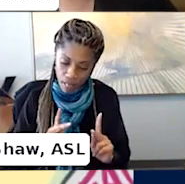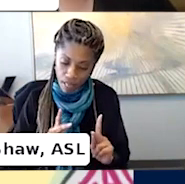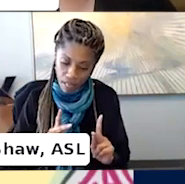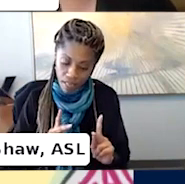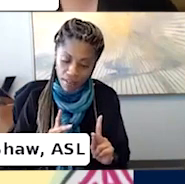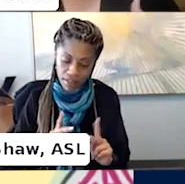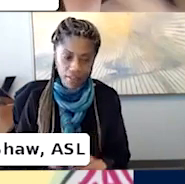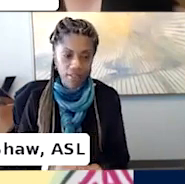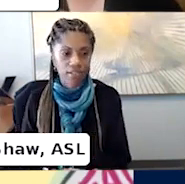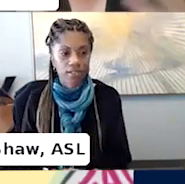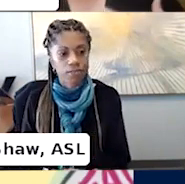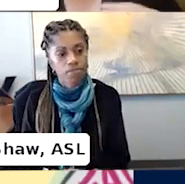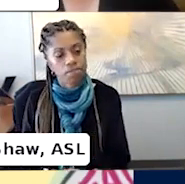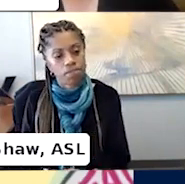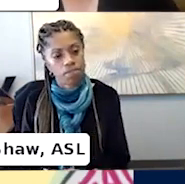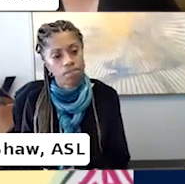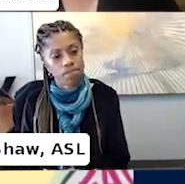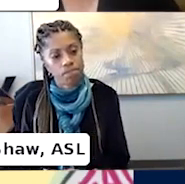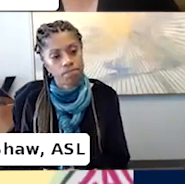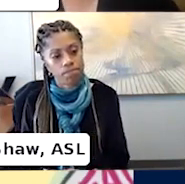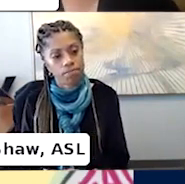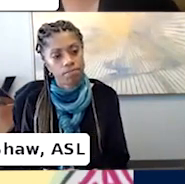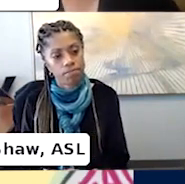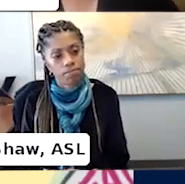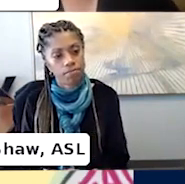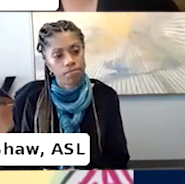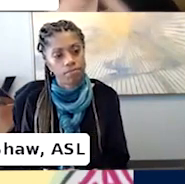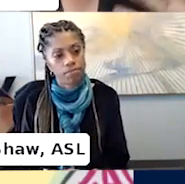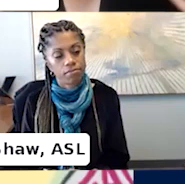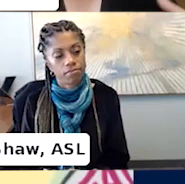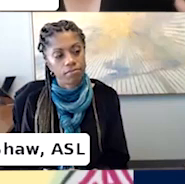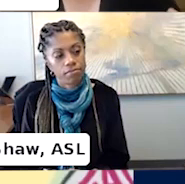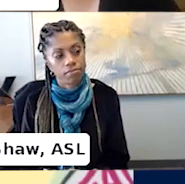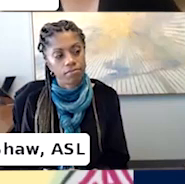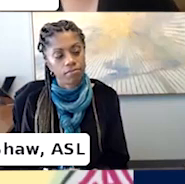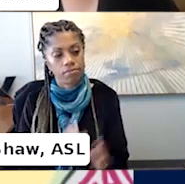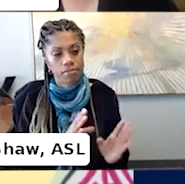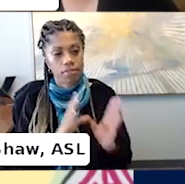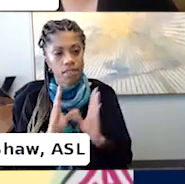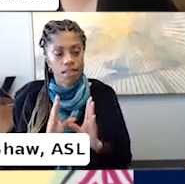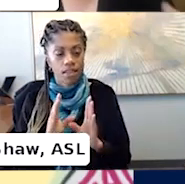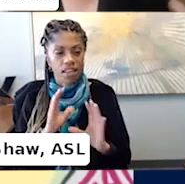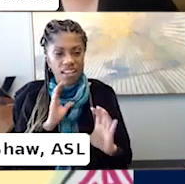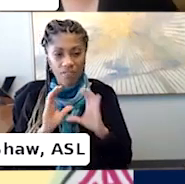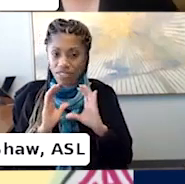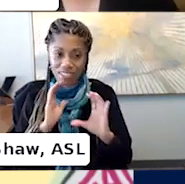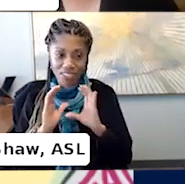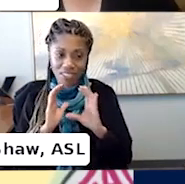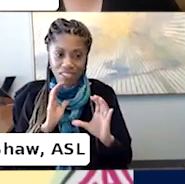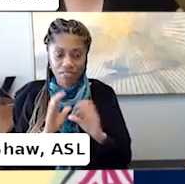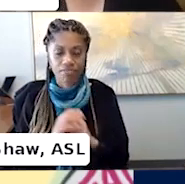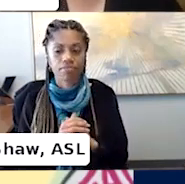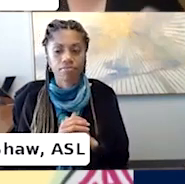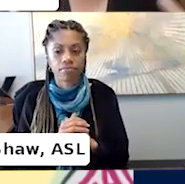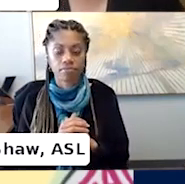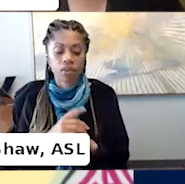The second is that was a conversation between Josh and Sarah. That's really the core of StoryCorps, is thinking about who are the